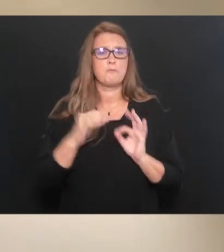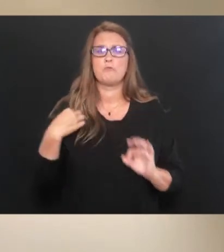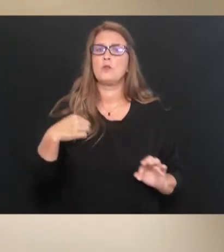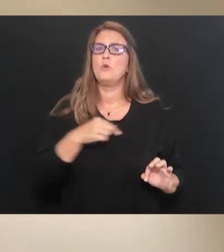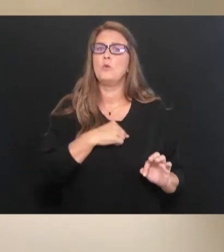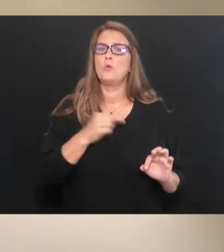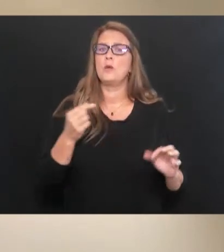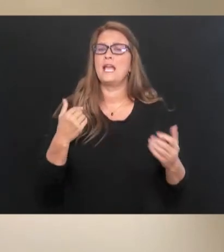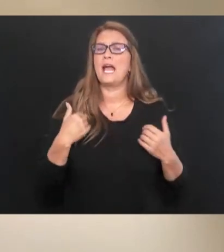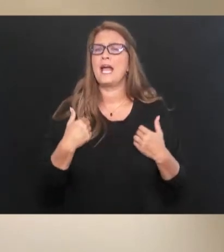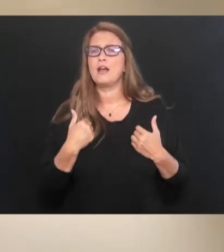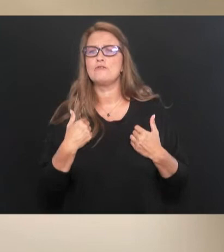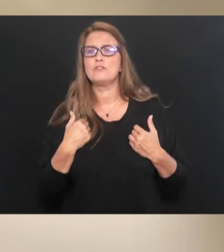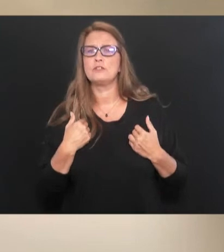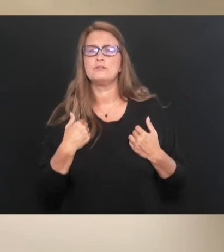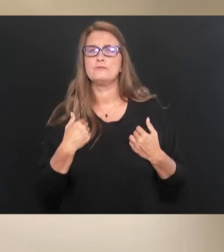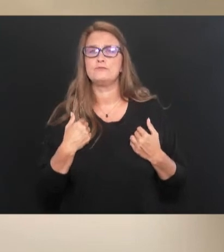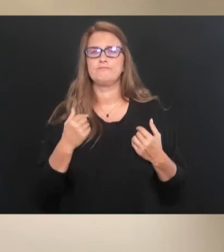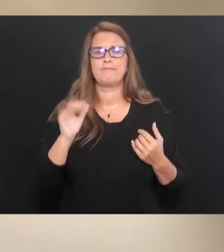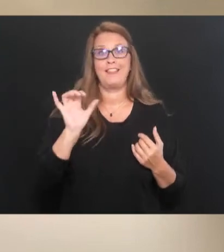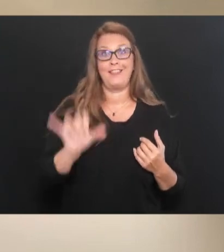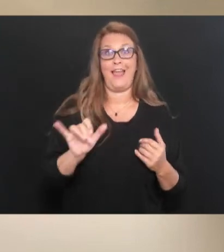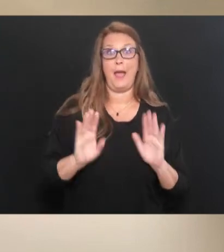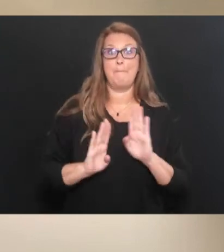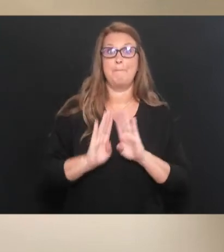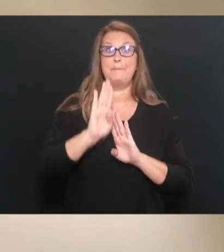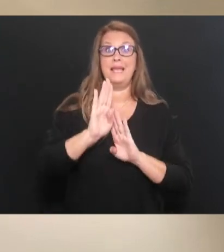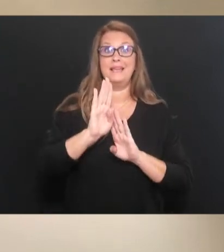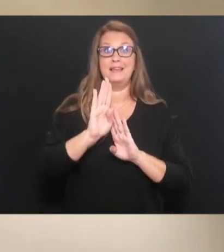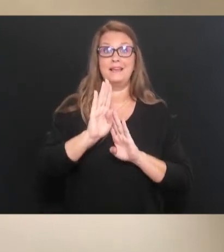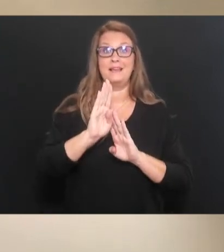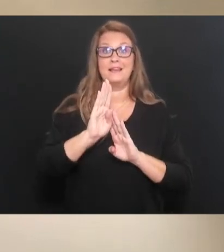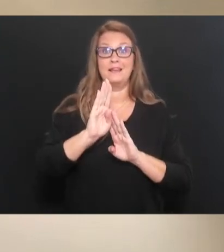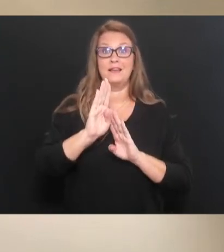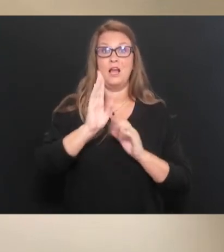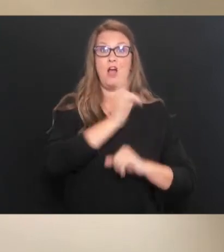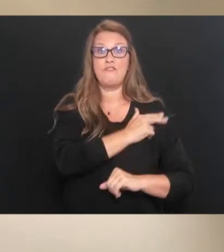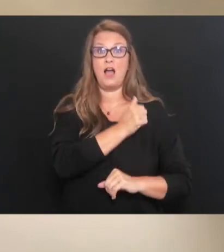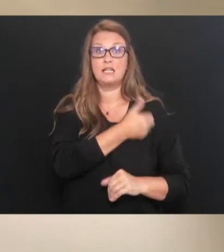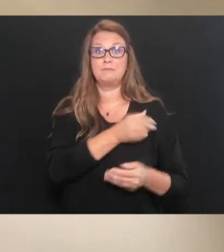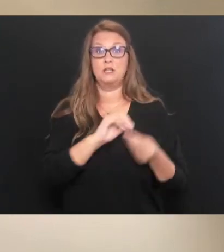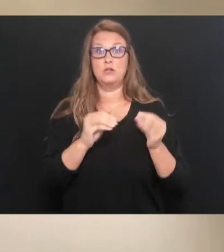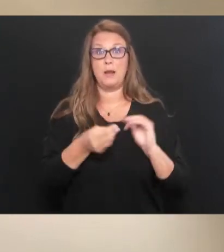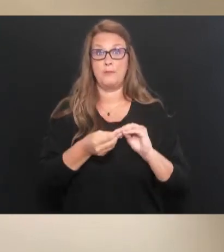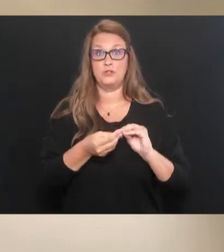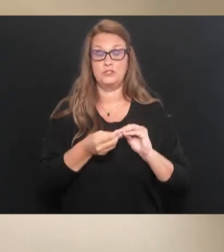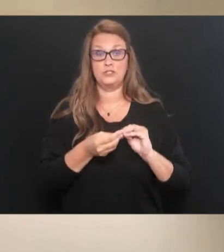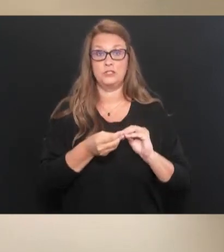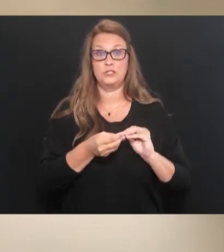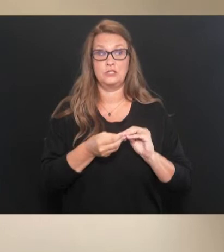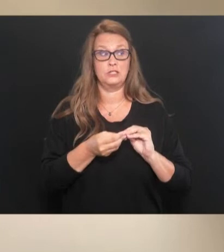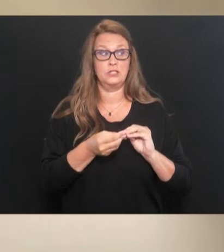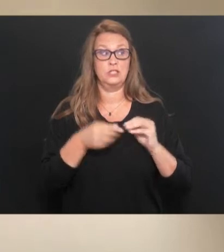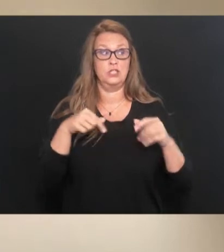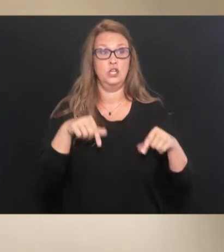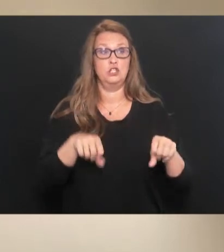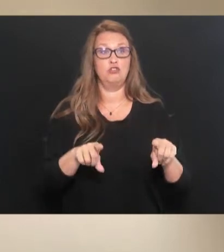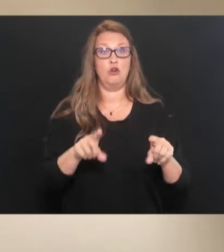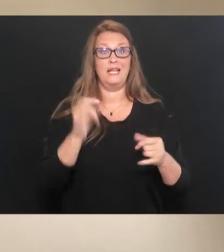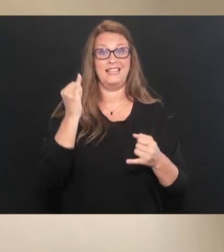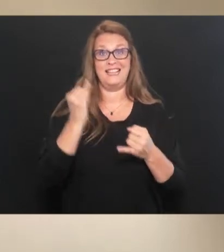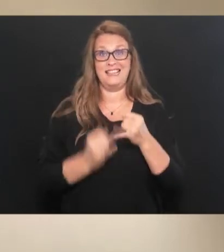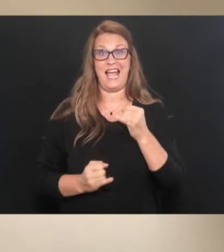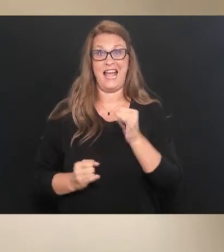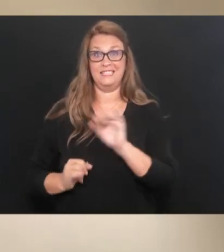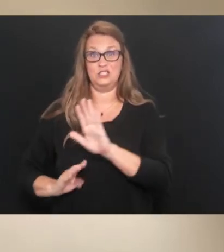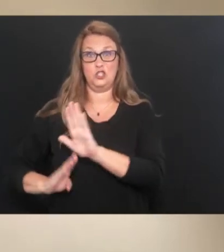at basically the peak and beyond of our hospital numbers that we saw during the last surge. We